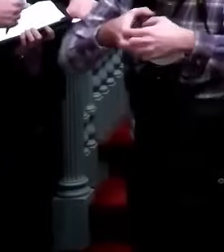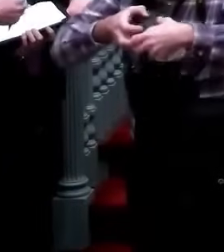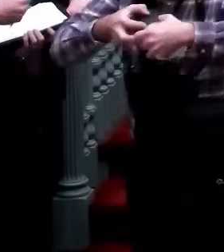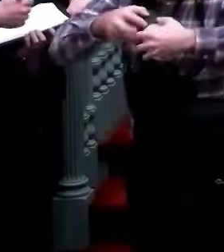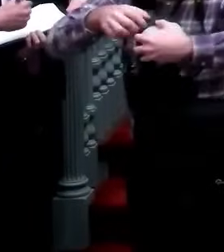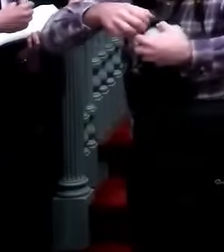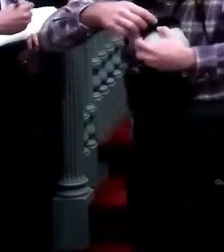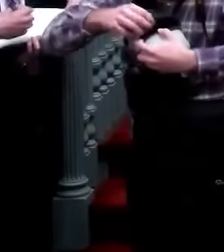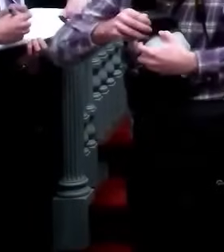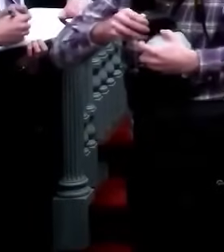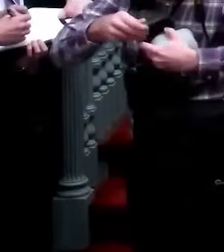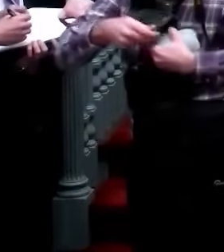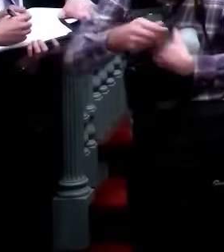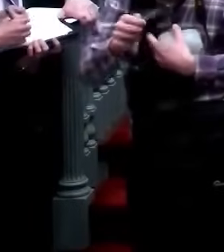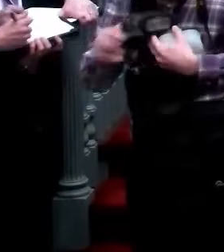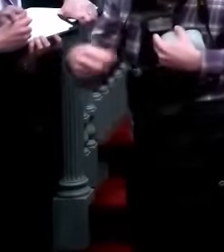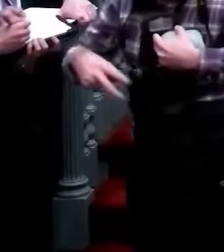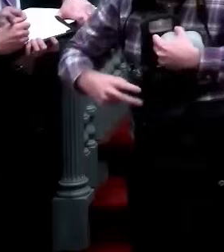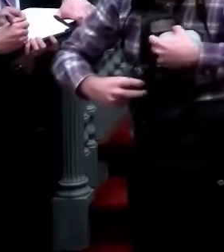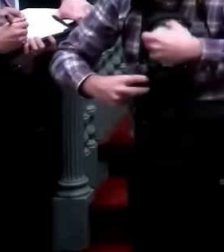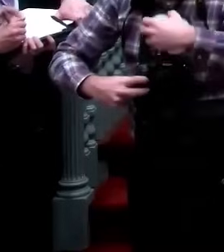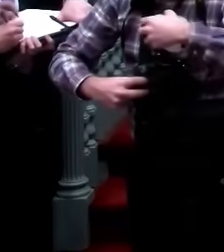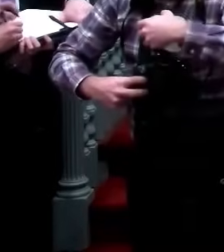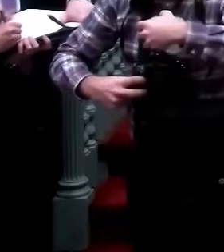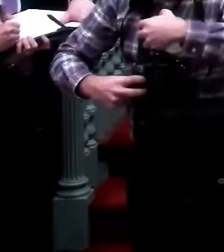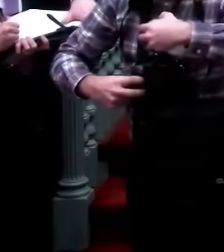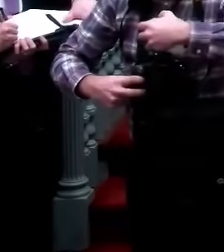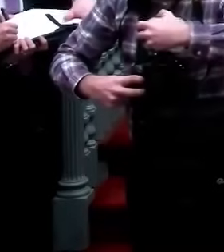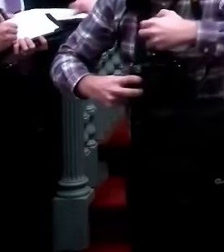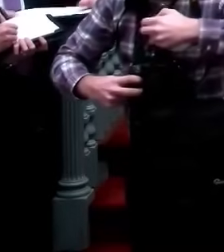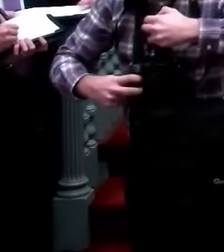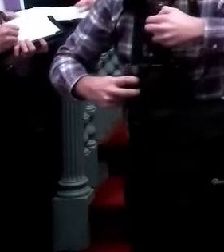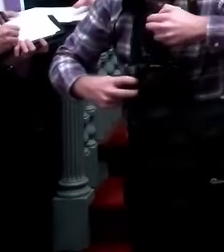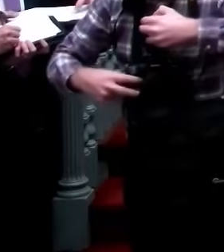Welcome our First Lady, as always. It's great to have you with us in the chamber.